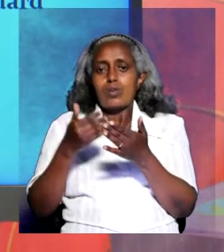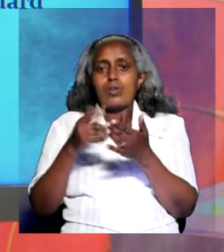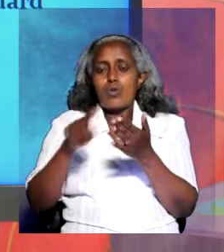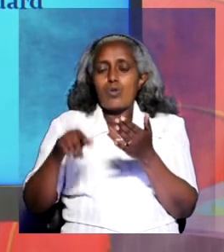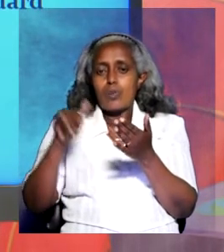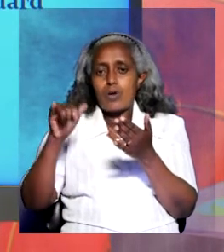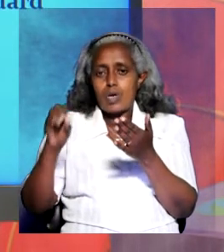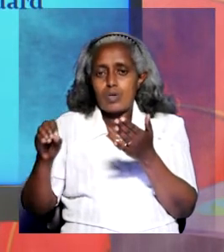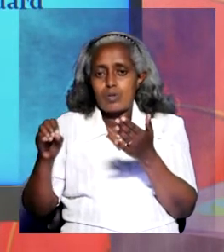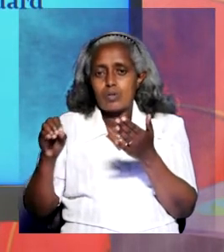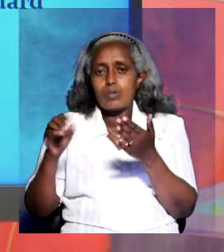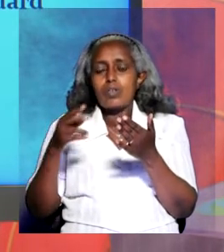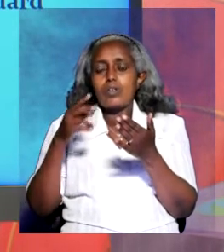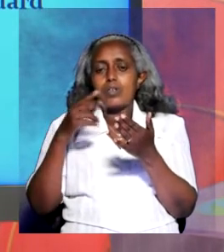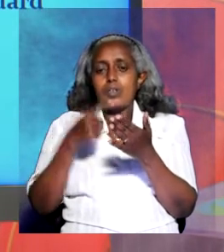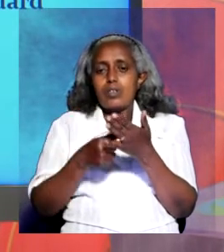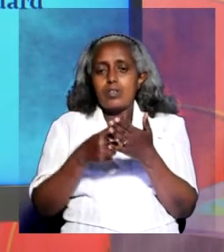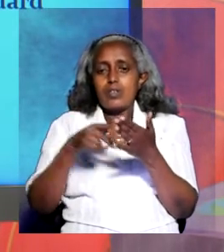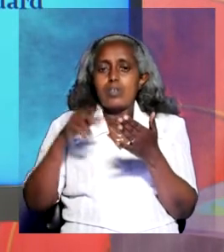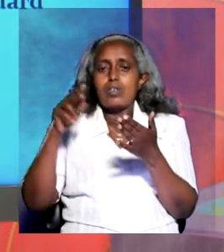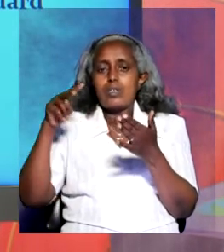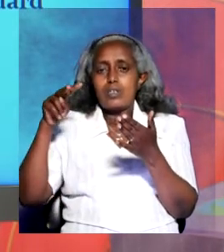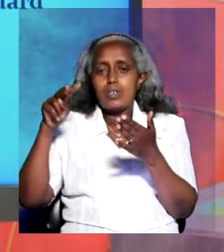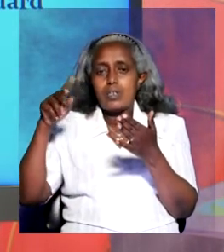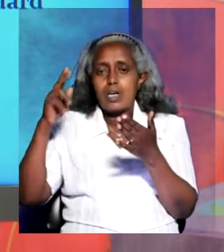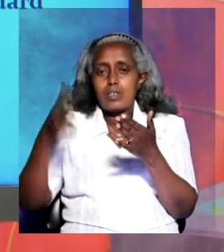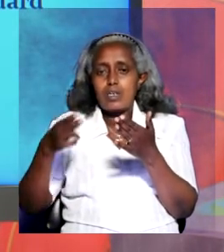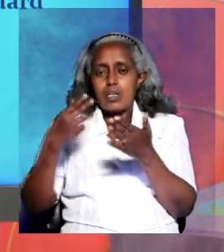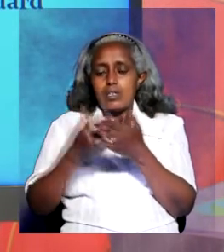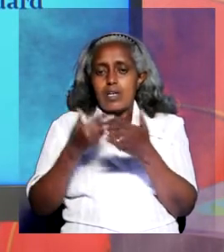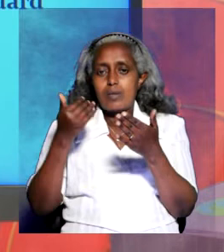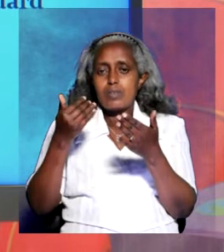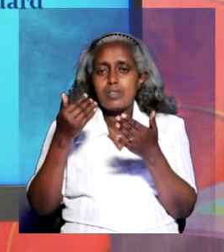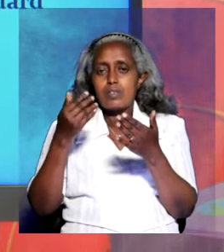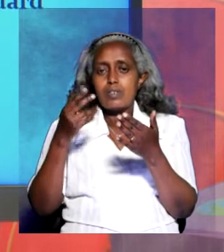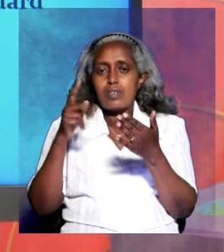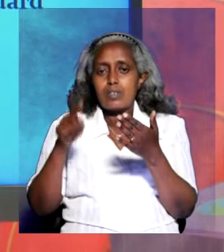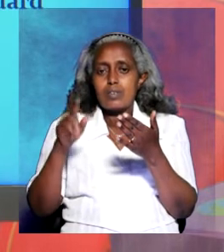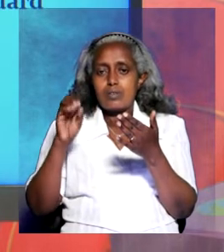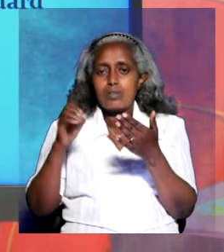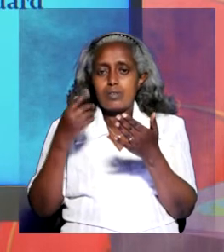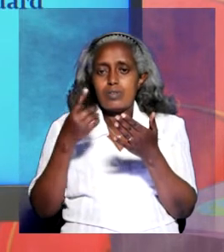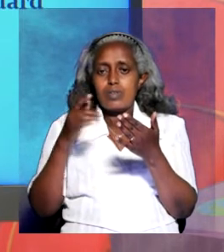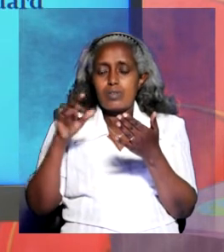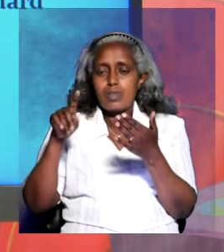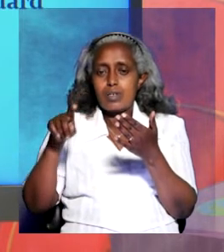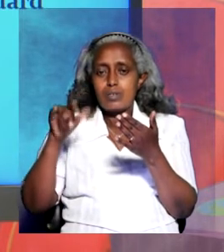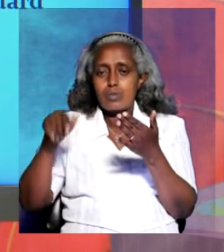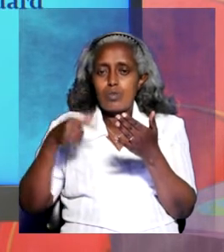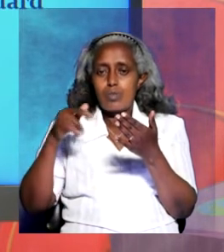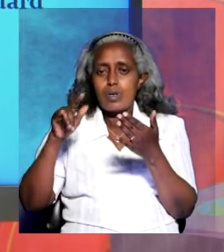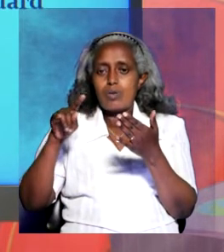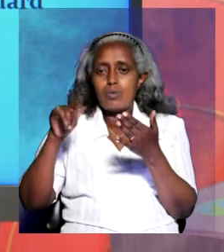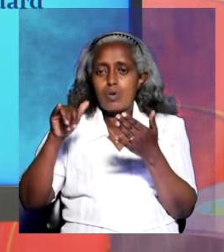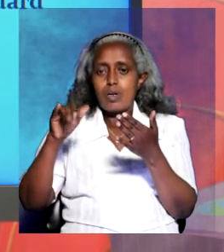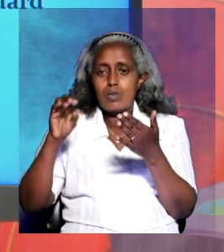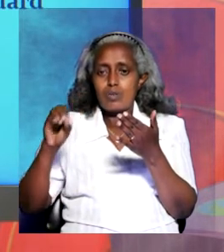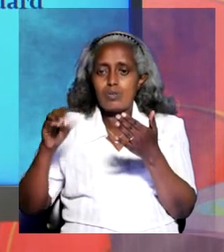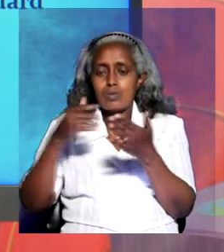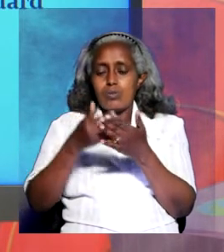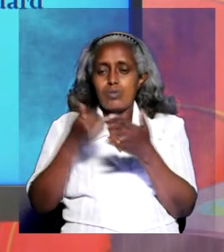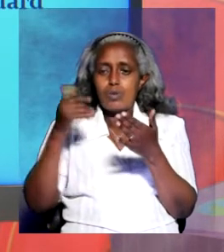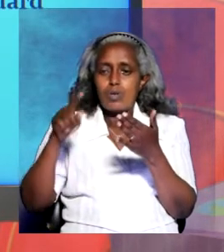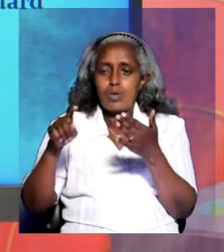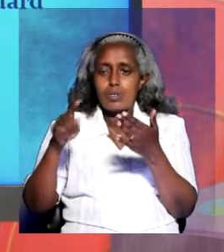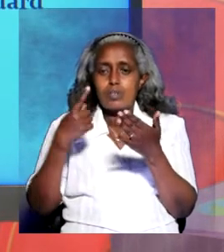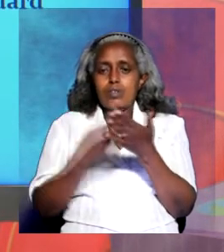plus lambda times, assume, let's assume this to be a, comma b, x1 minus x0 a, y1 minus y0 to be b.